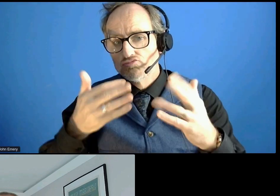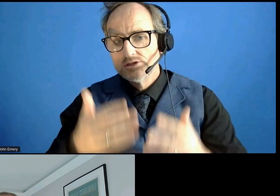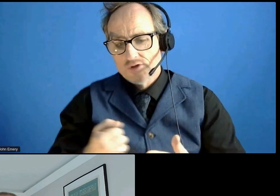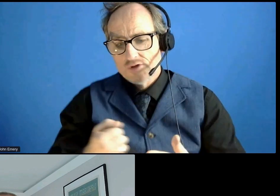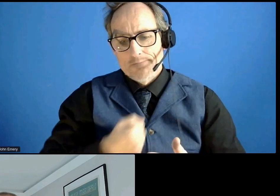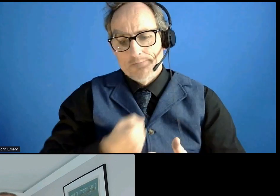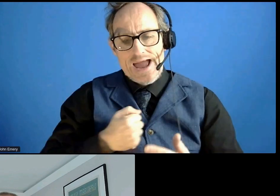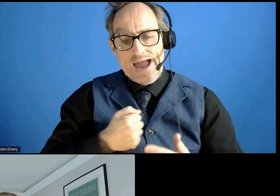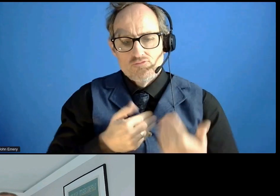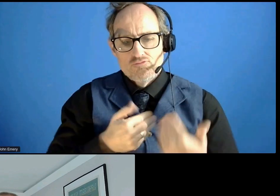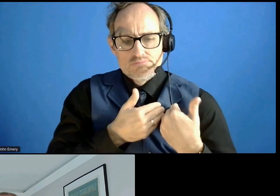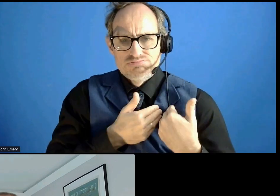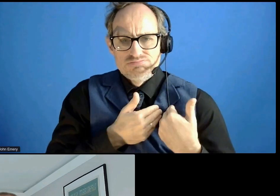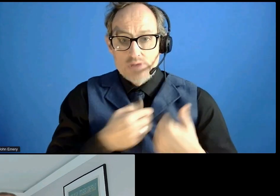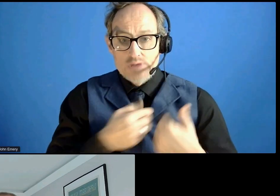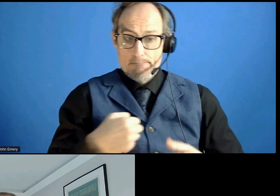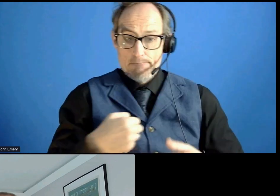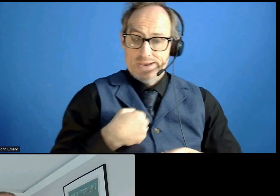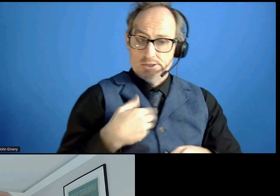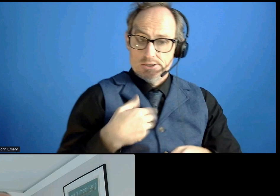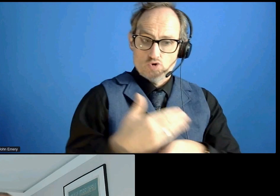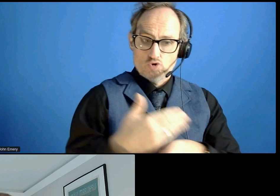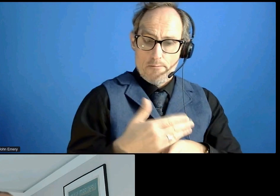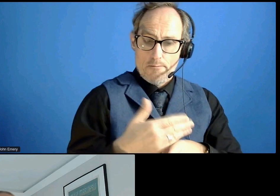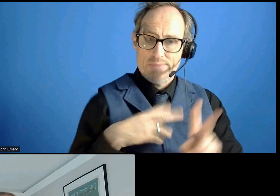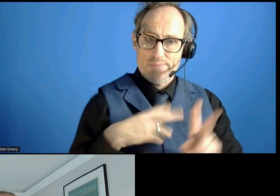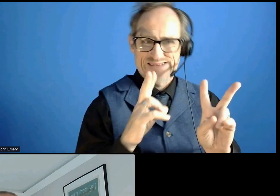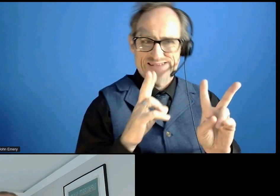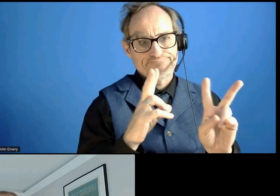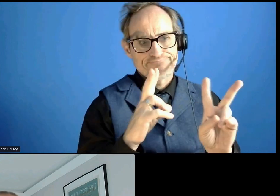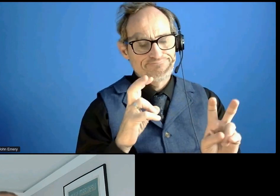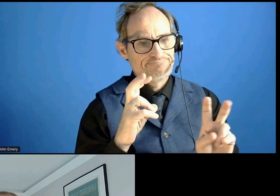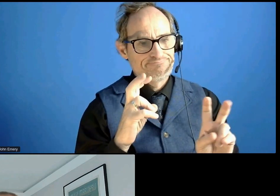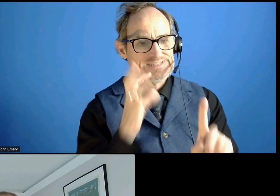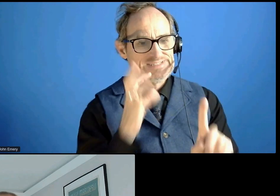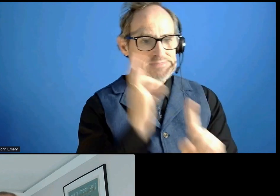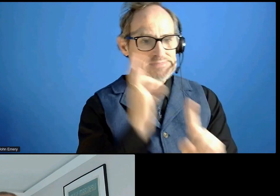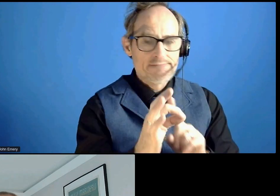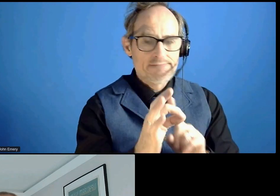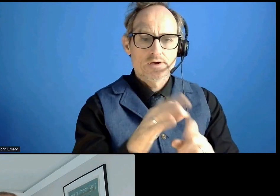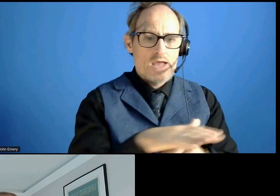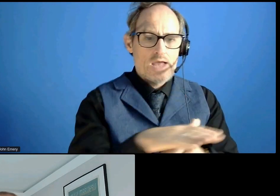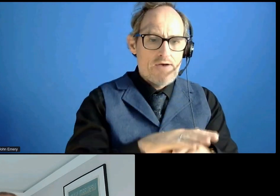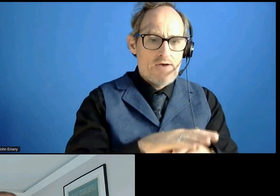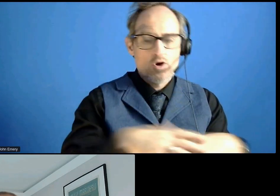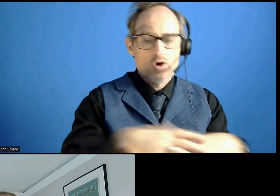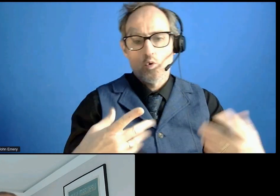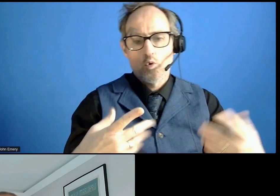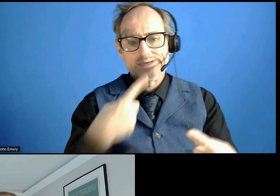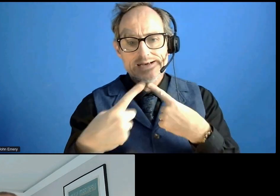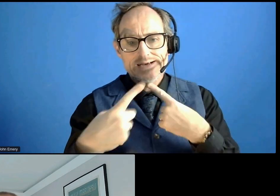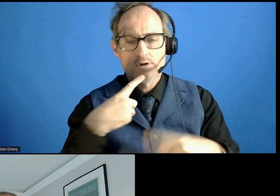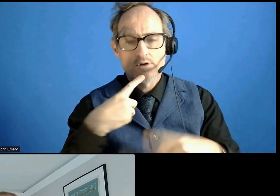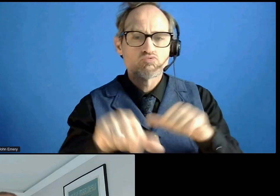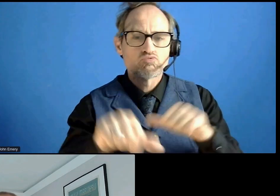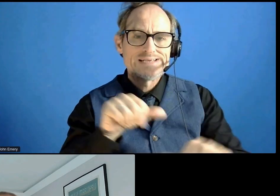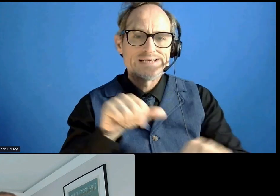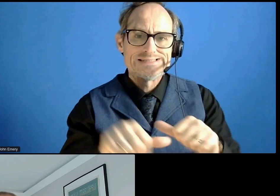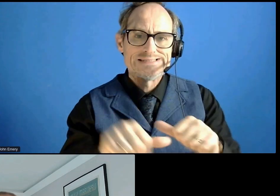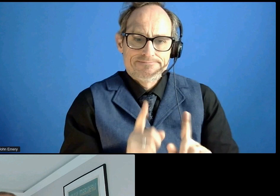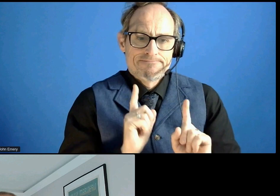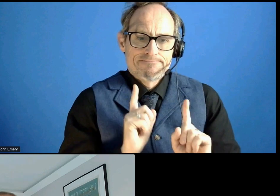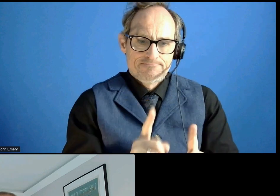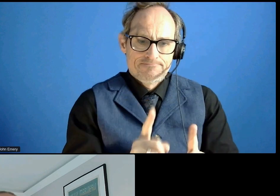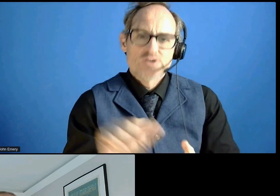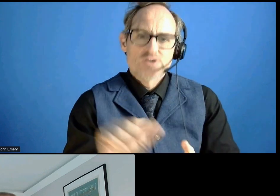because I'm an expert in the subject area, or my job is data processing, and this should be done by